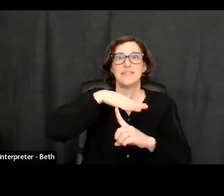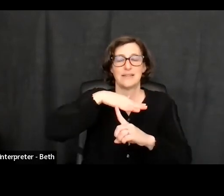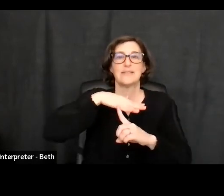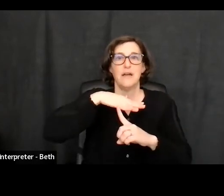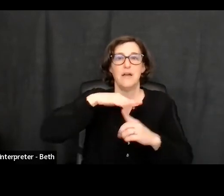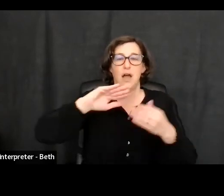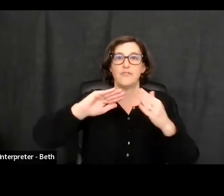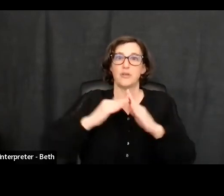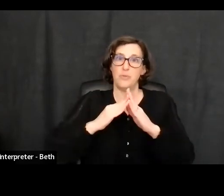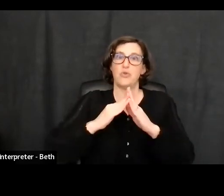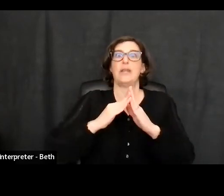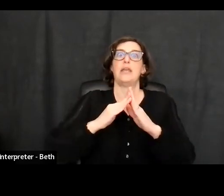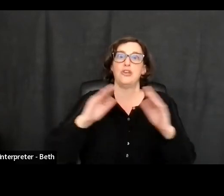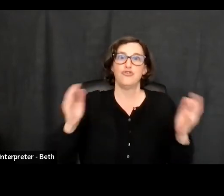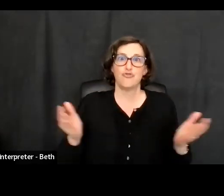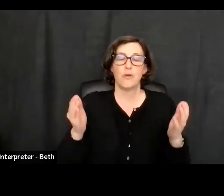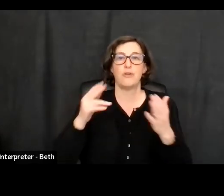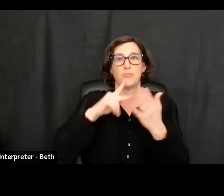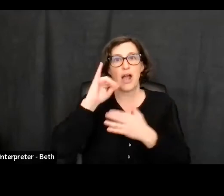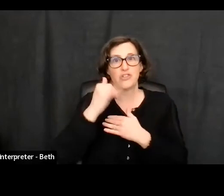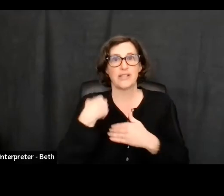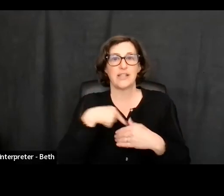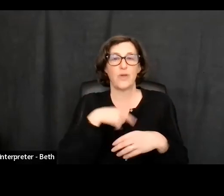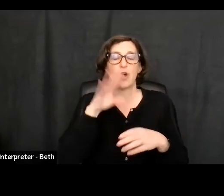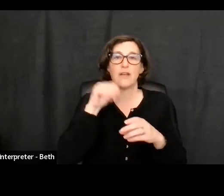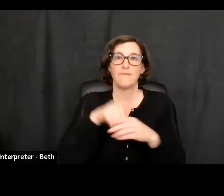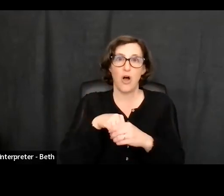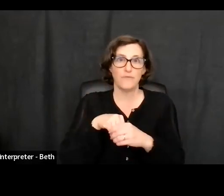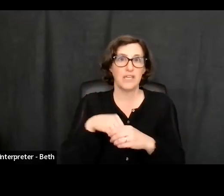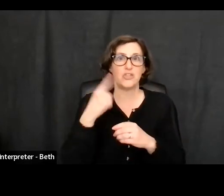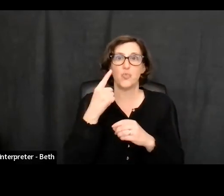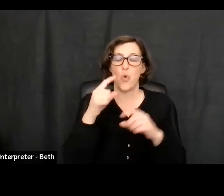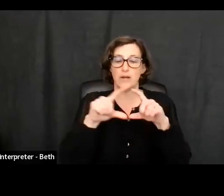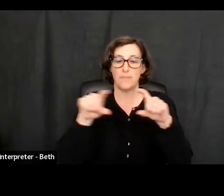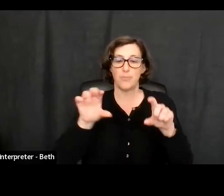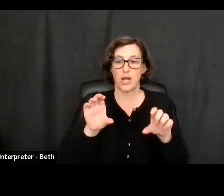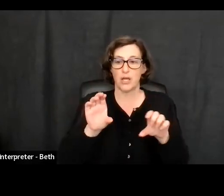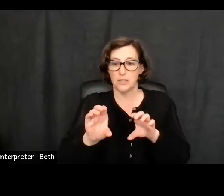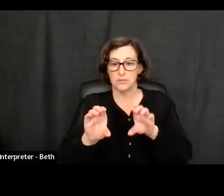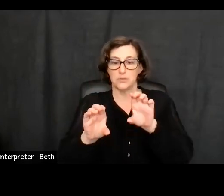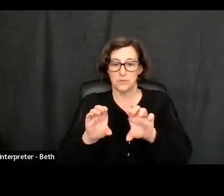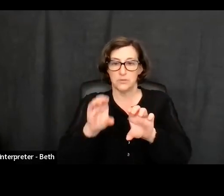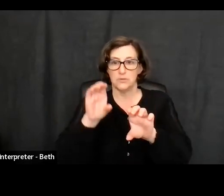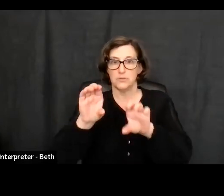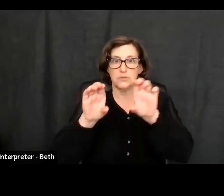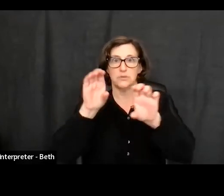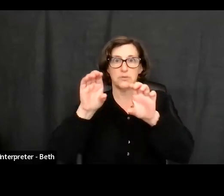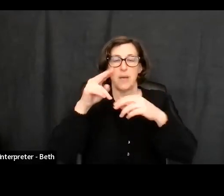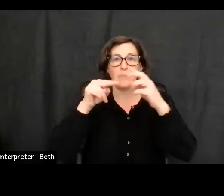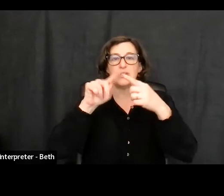community-driven projects in which we engage, is one brick in the wall that builds towards something else that we may never